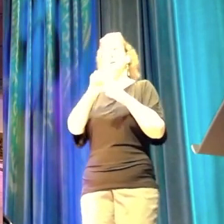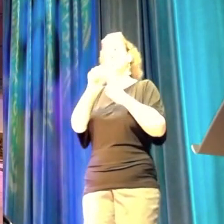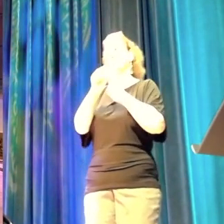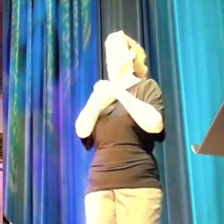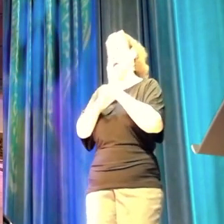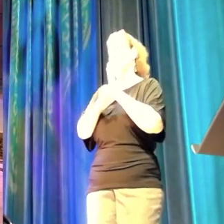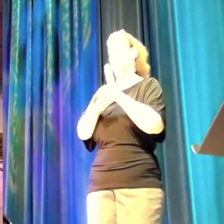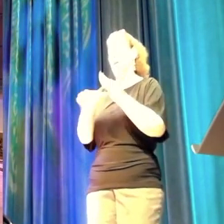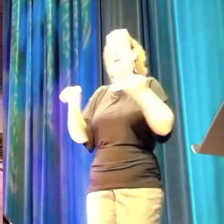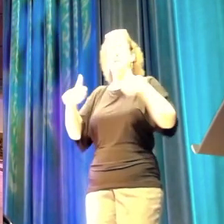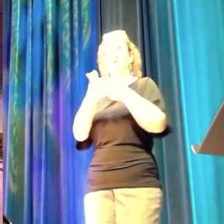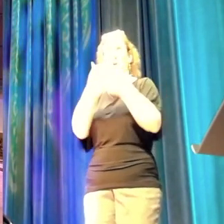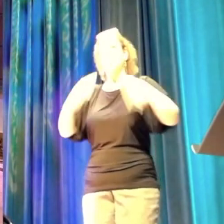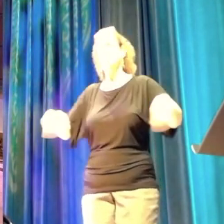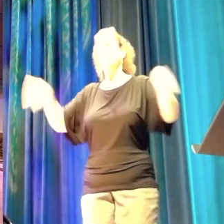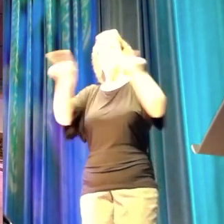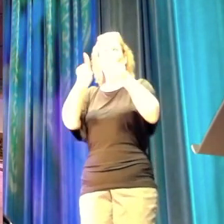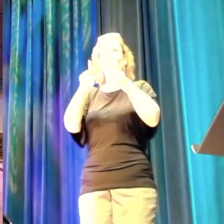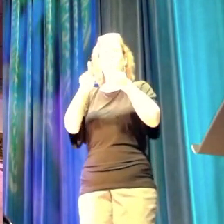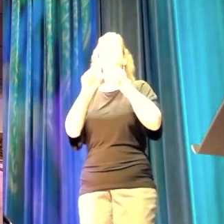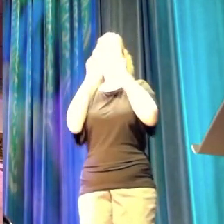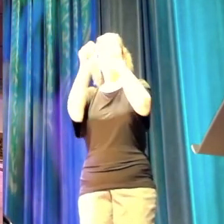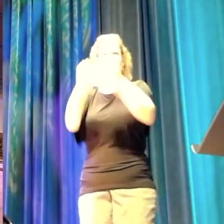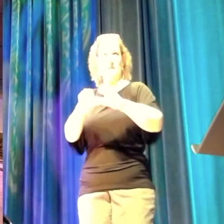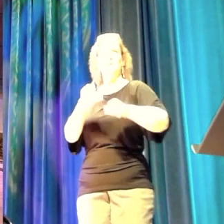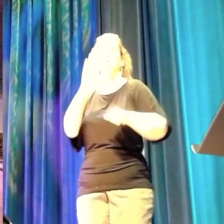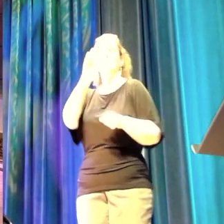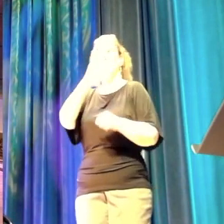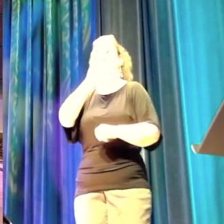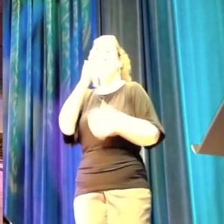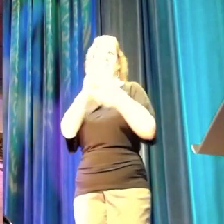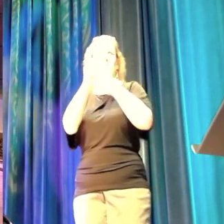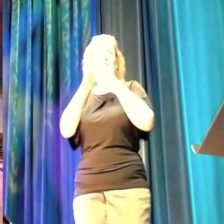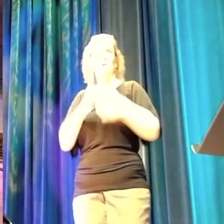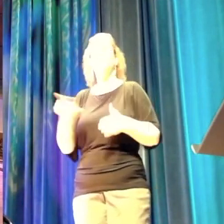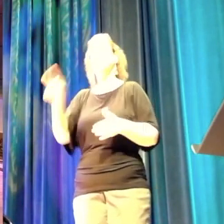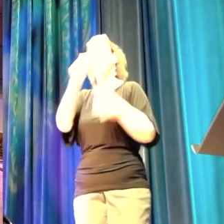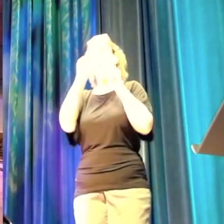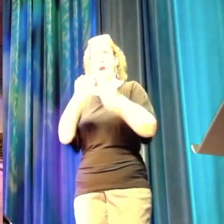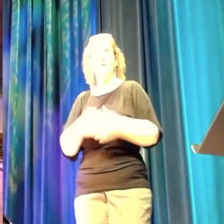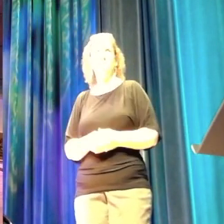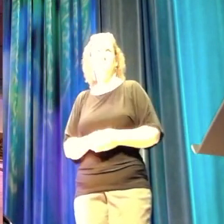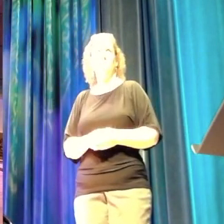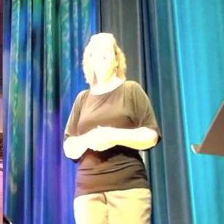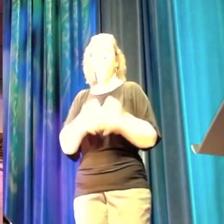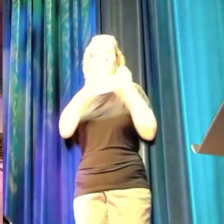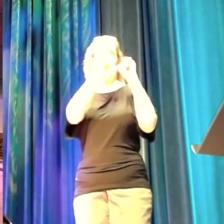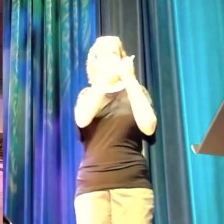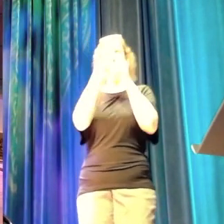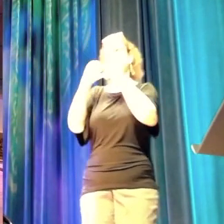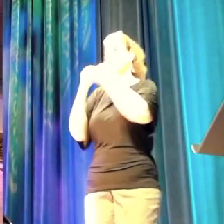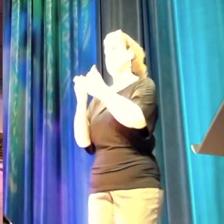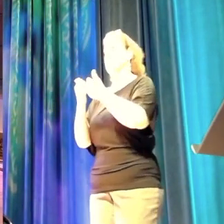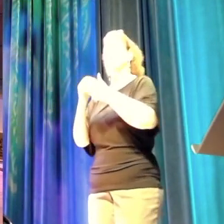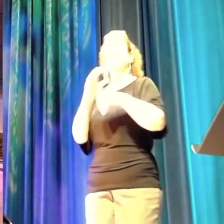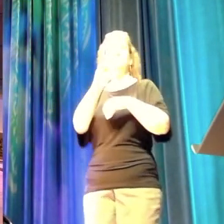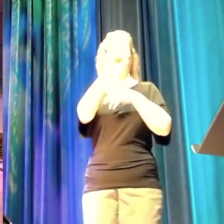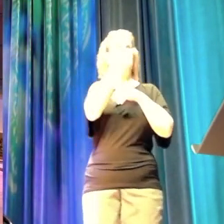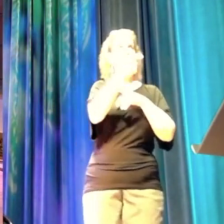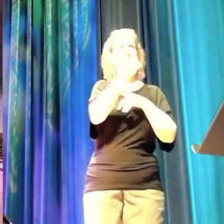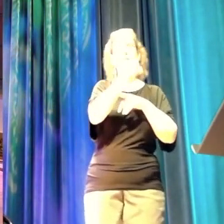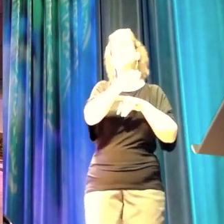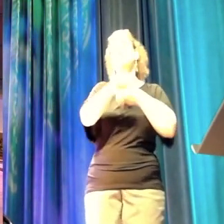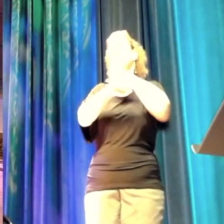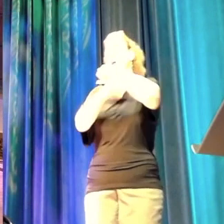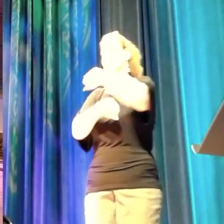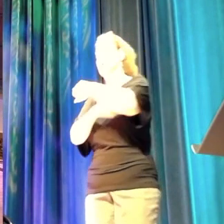you to continue to be the leader you can be. The agencies, organizations,